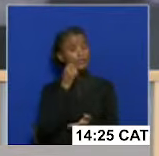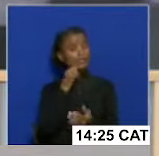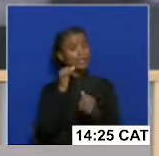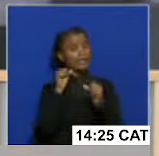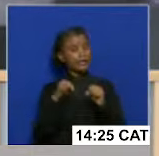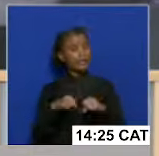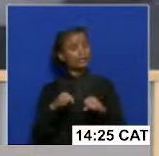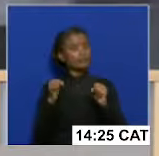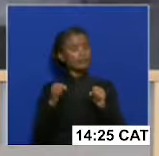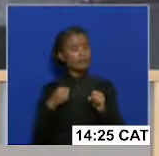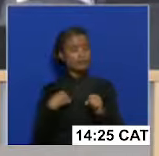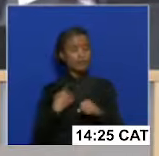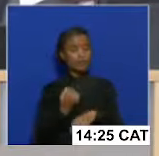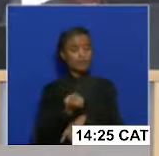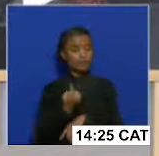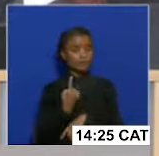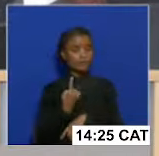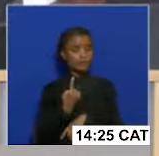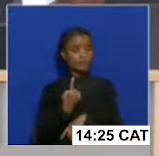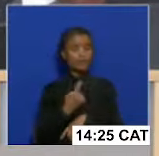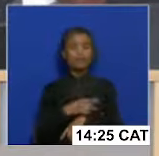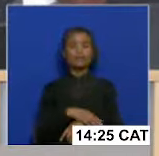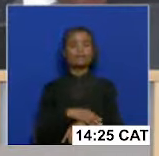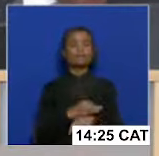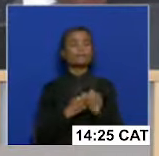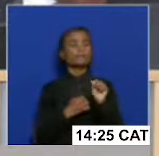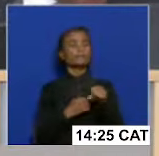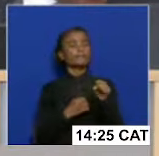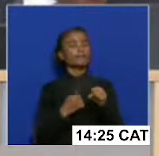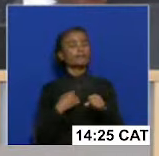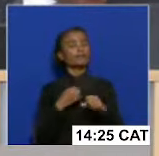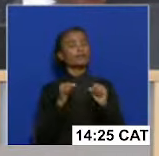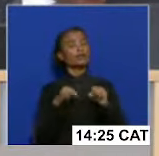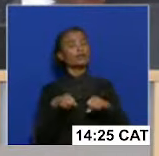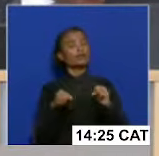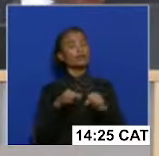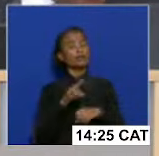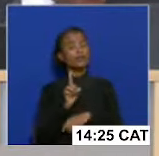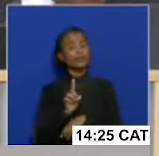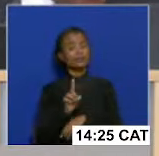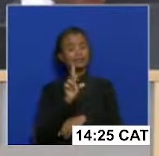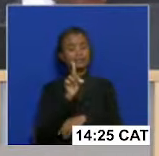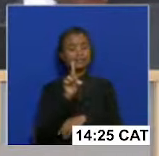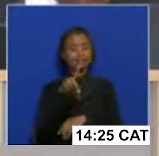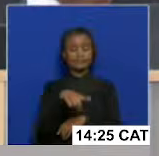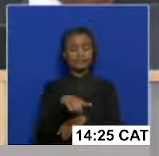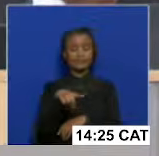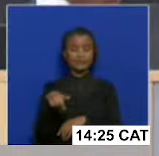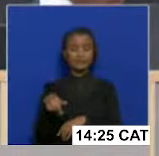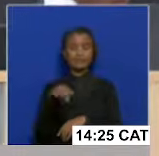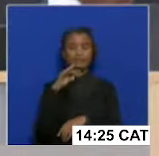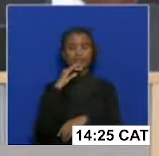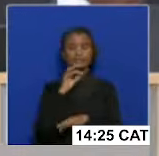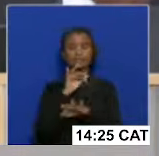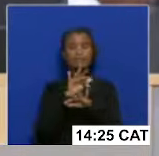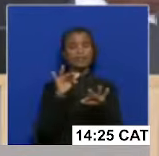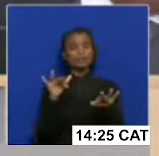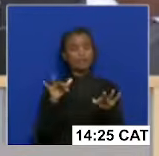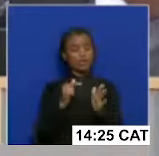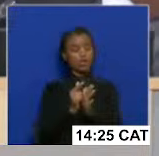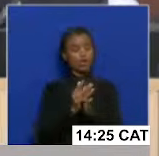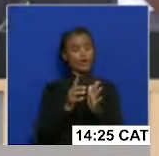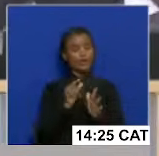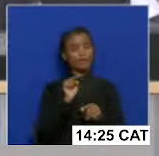Yes, I do agree when she says DPP, it is public prosecutor. And also that you knew